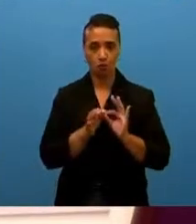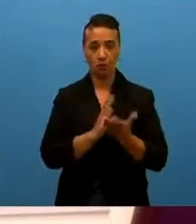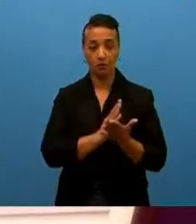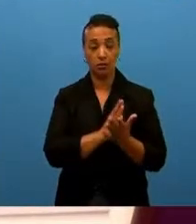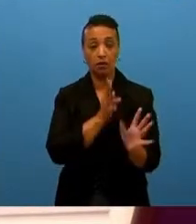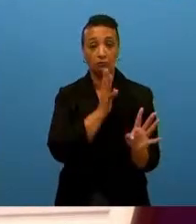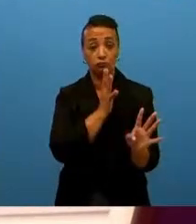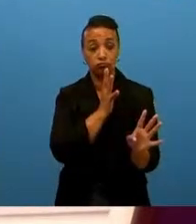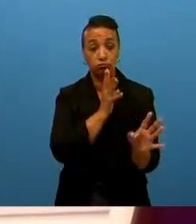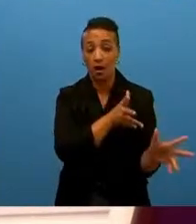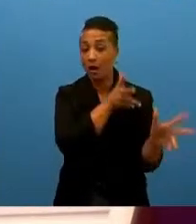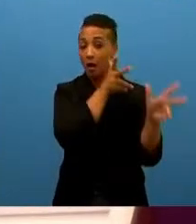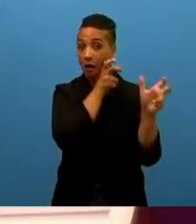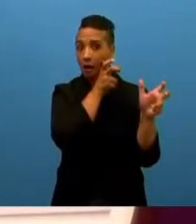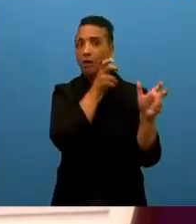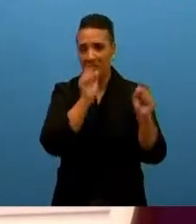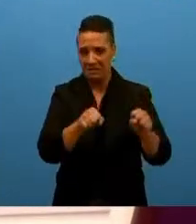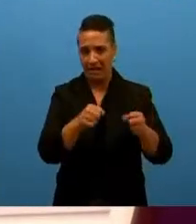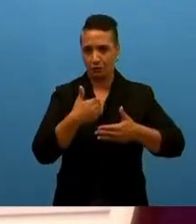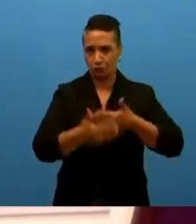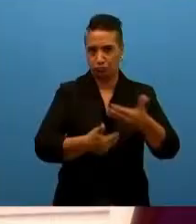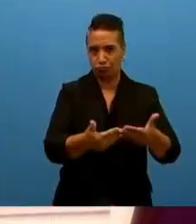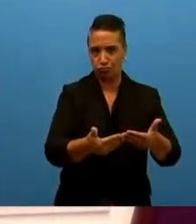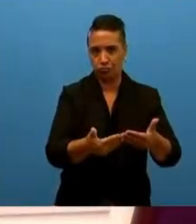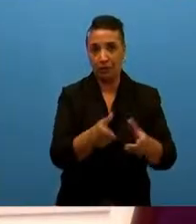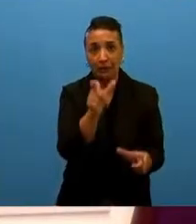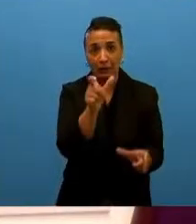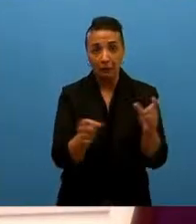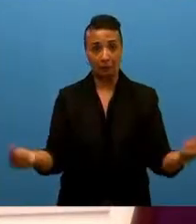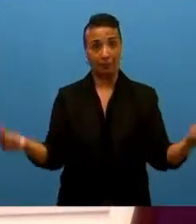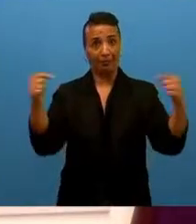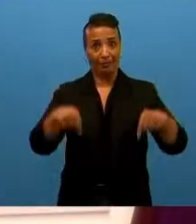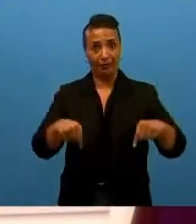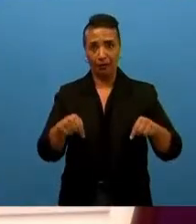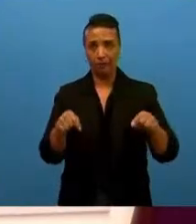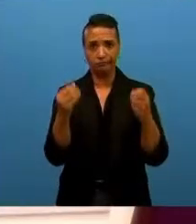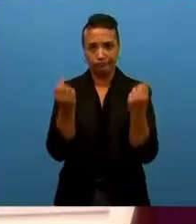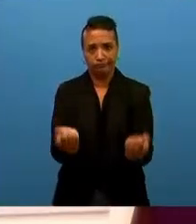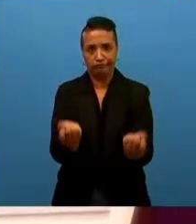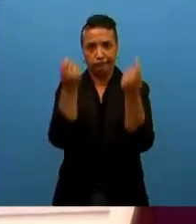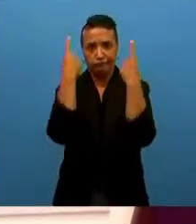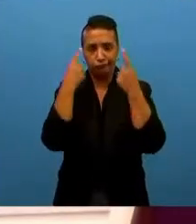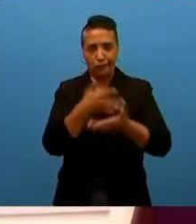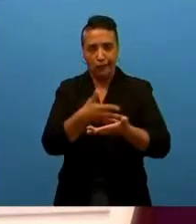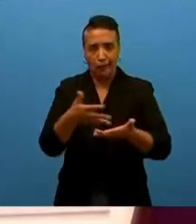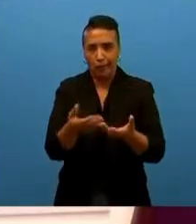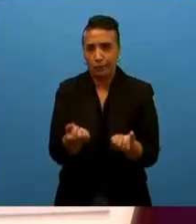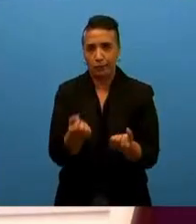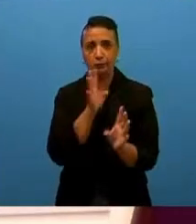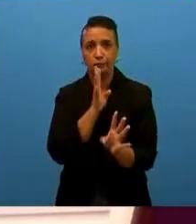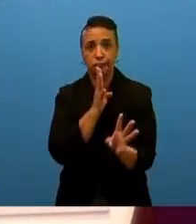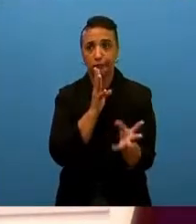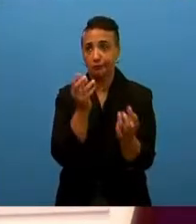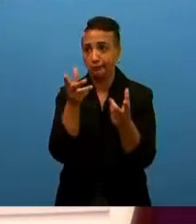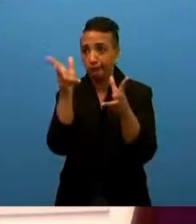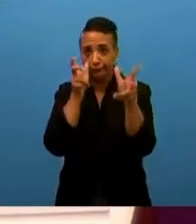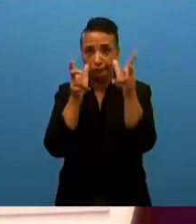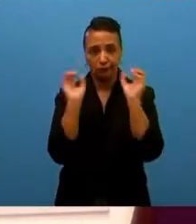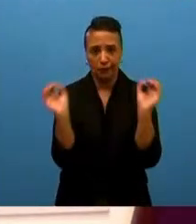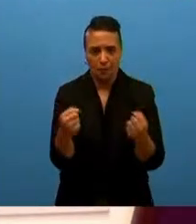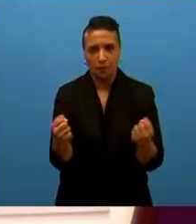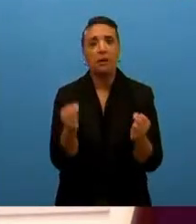for indigenous representatives who do not speak any of the UN's 6 official languages. These